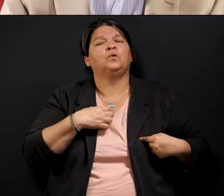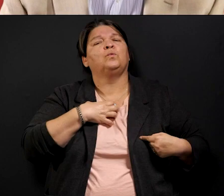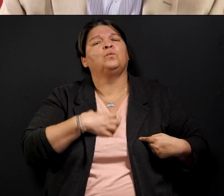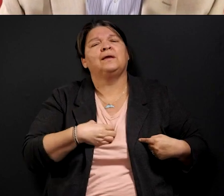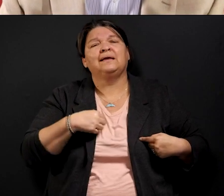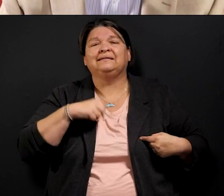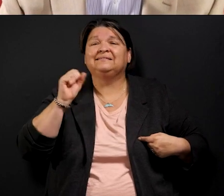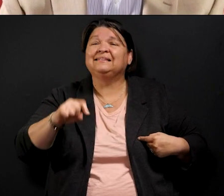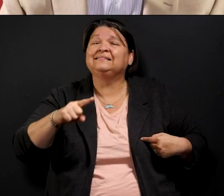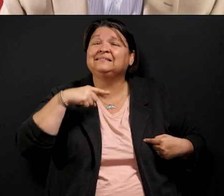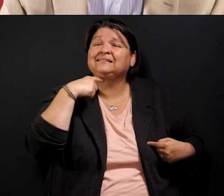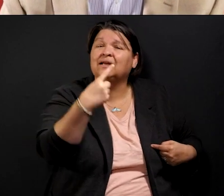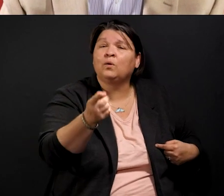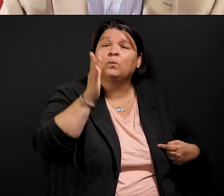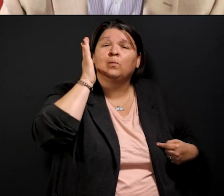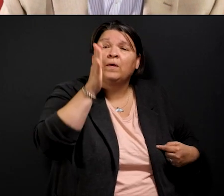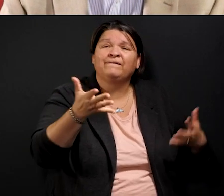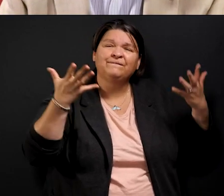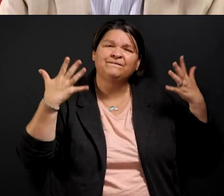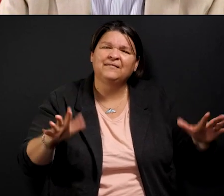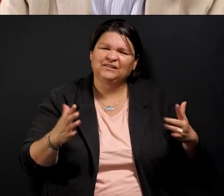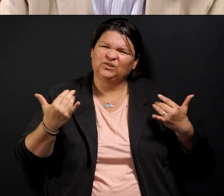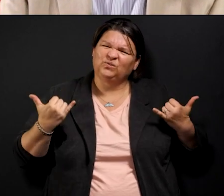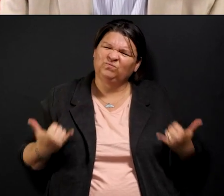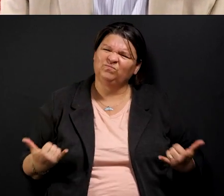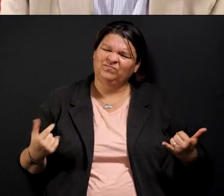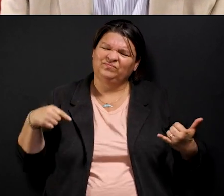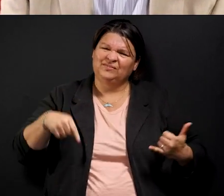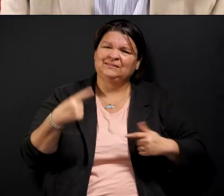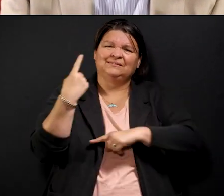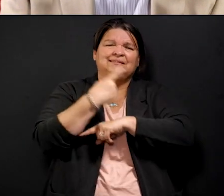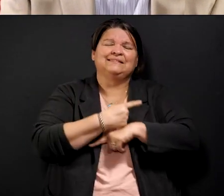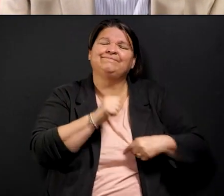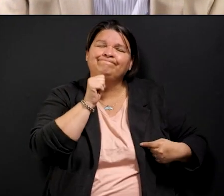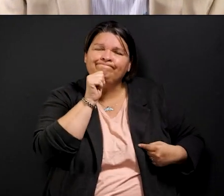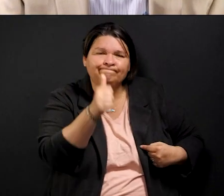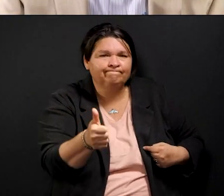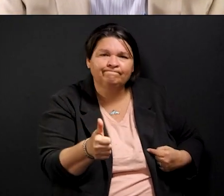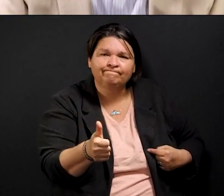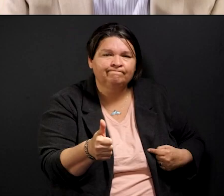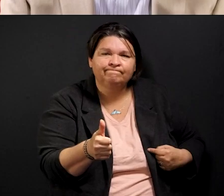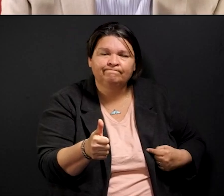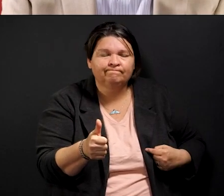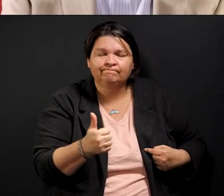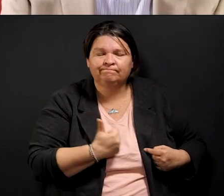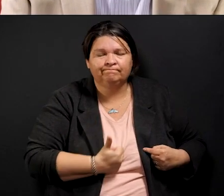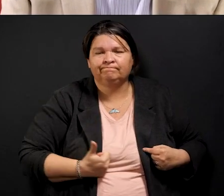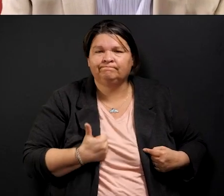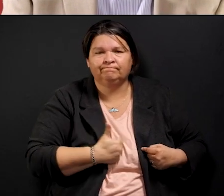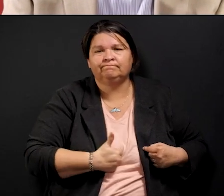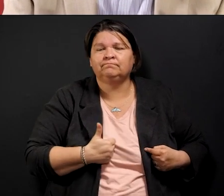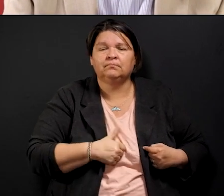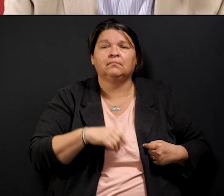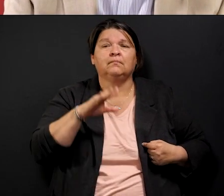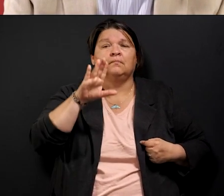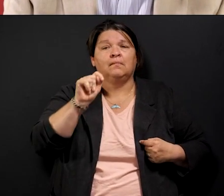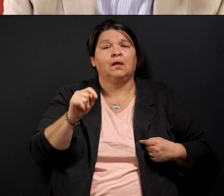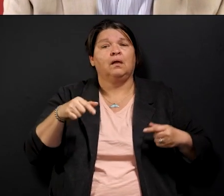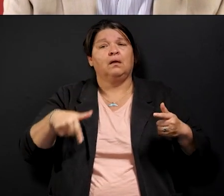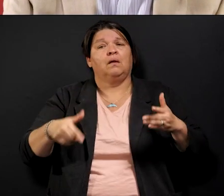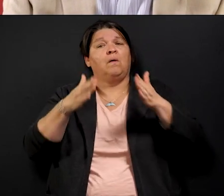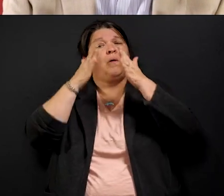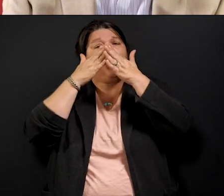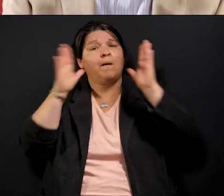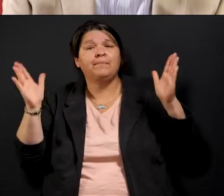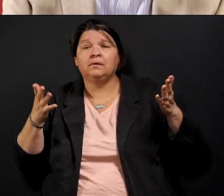now. But we are working on it, and you need to know that on behalf of Fort Worth. The overall health and safety of our community is critical to